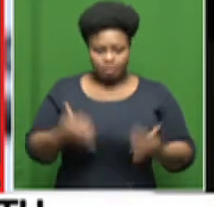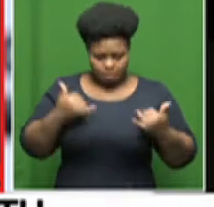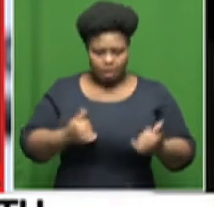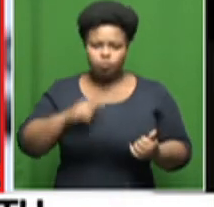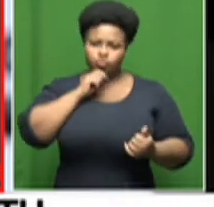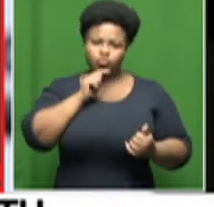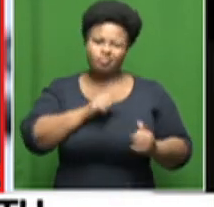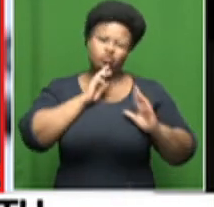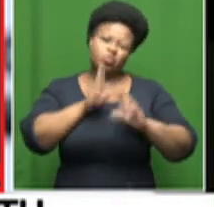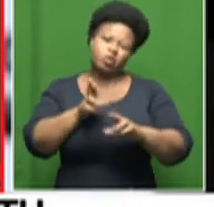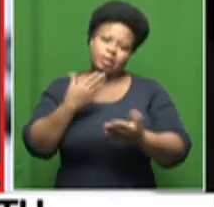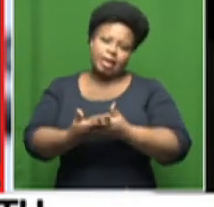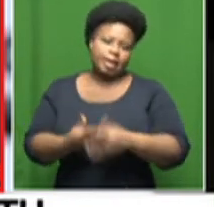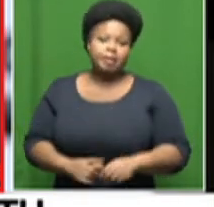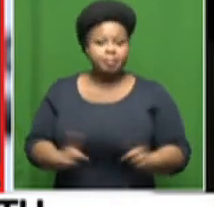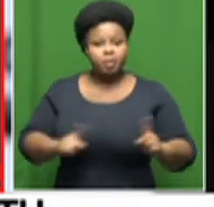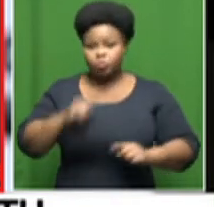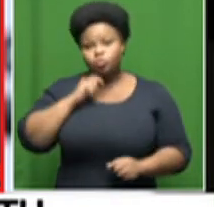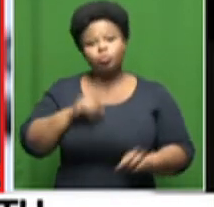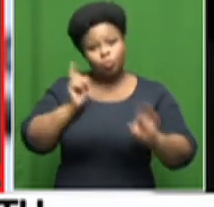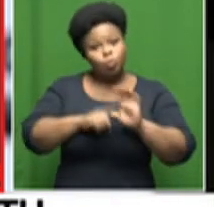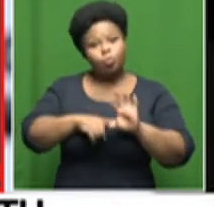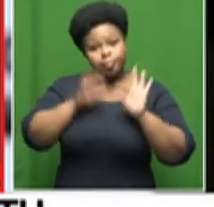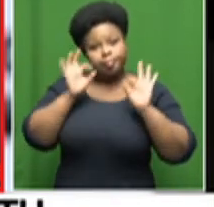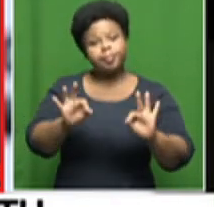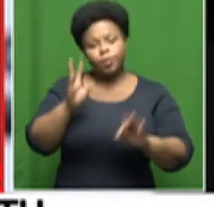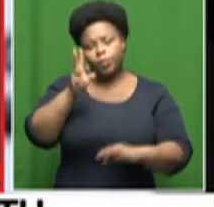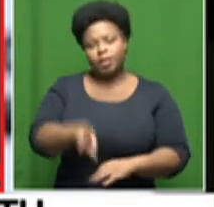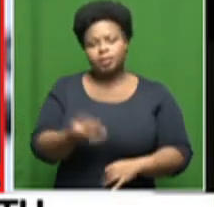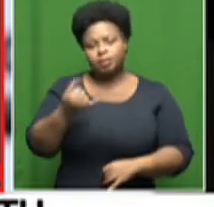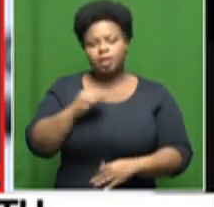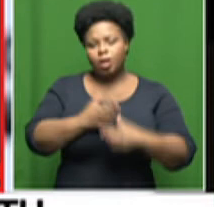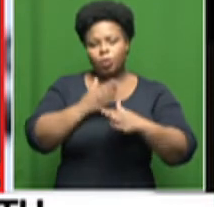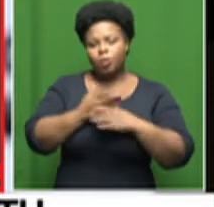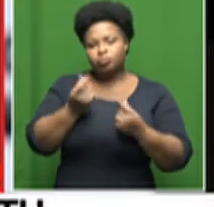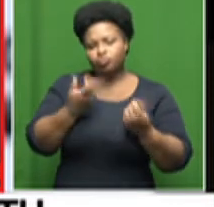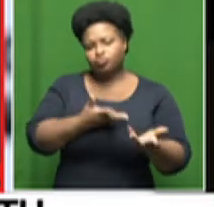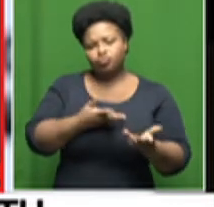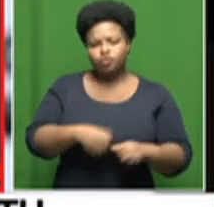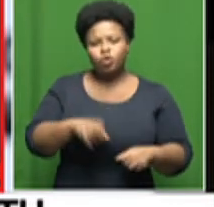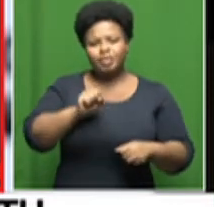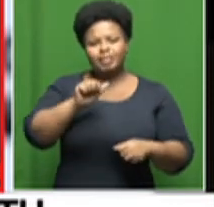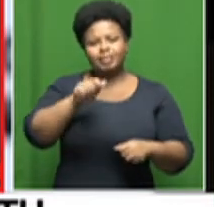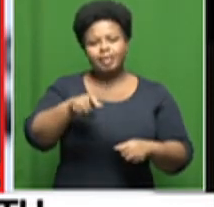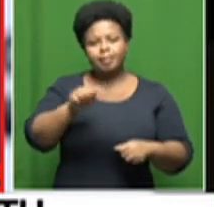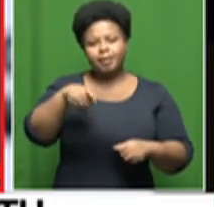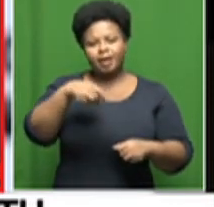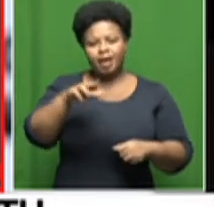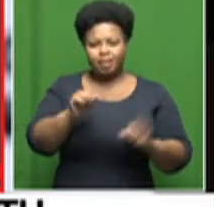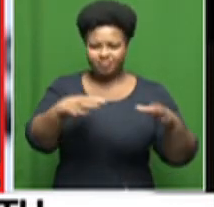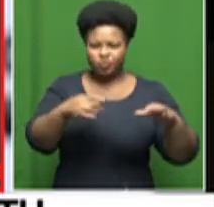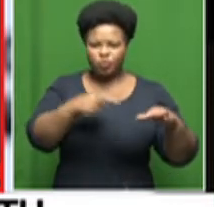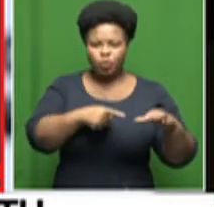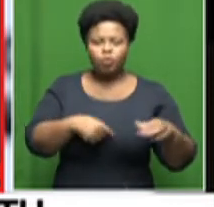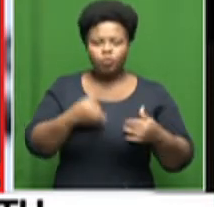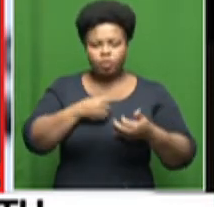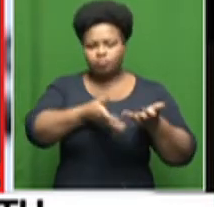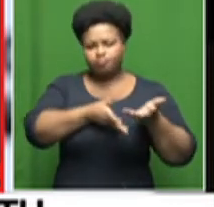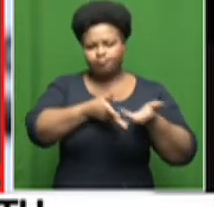also respond without compromising the quality of the work that they have to do. So from that point, we're dealing